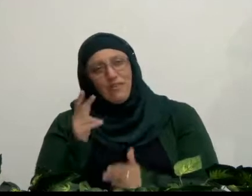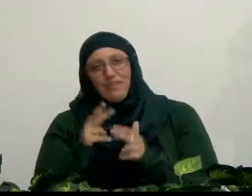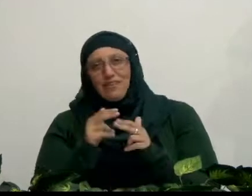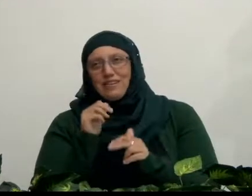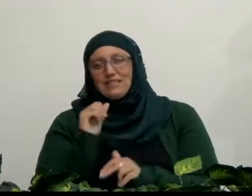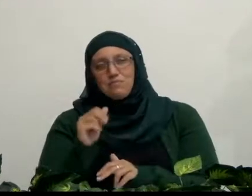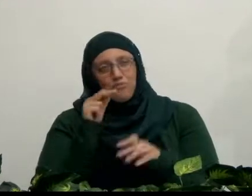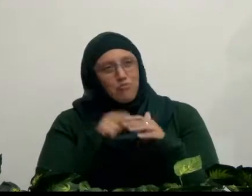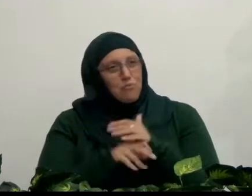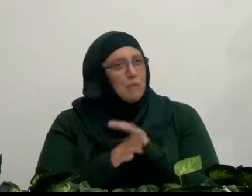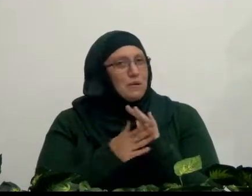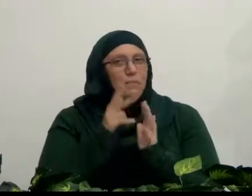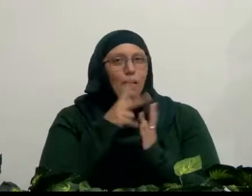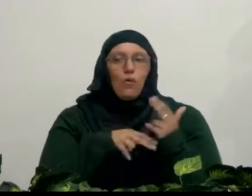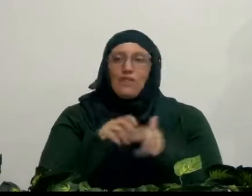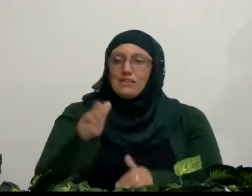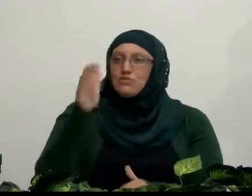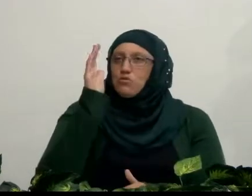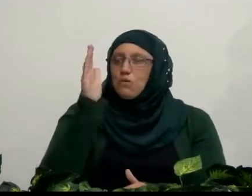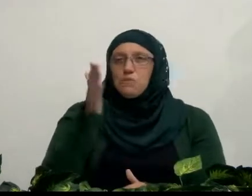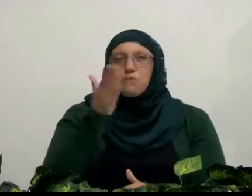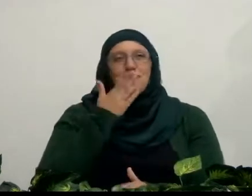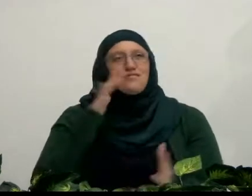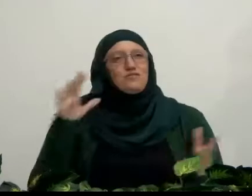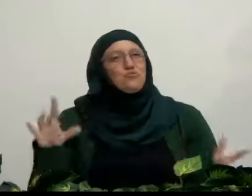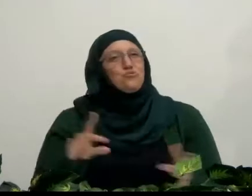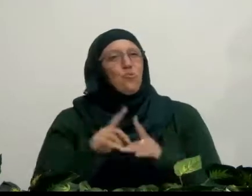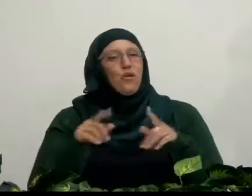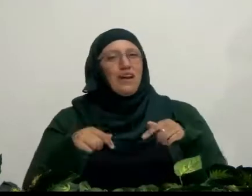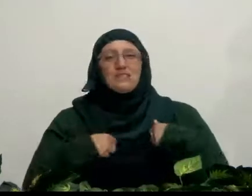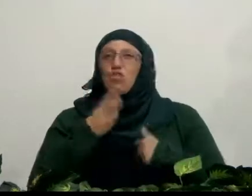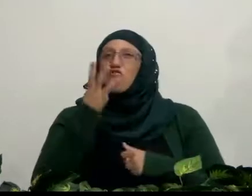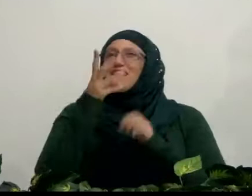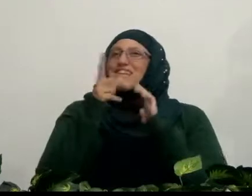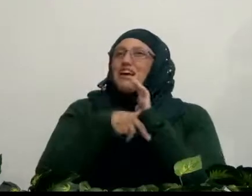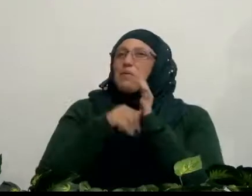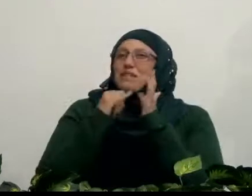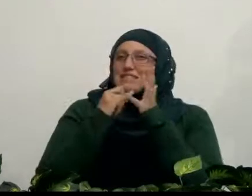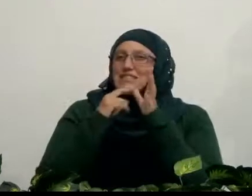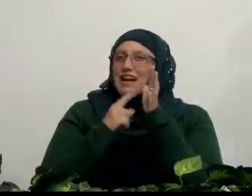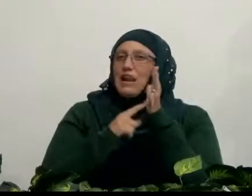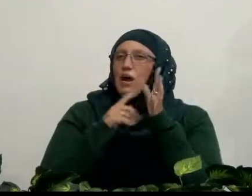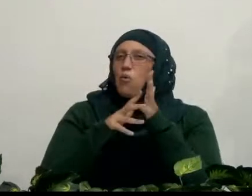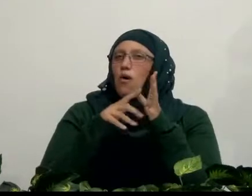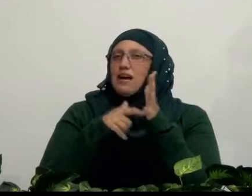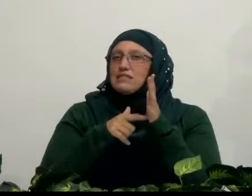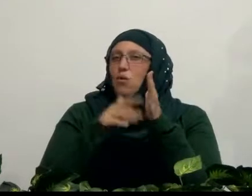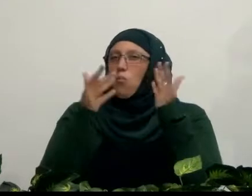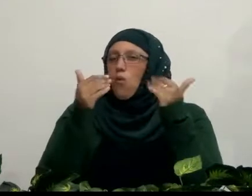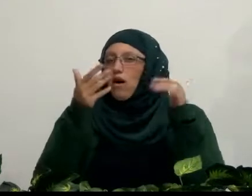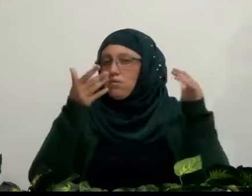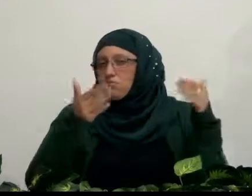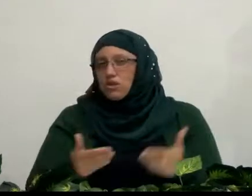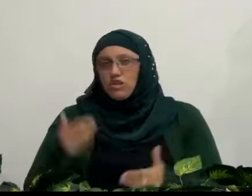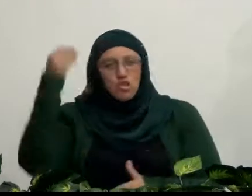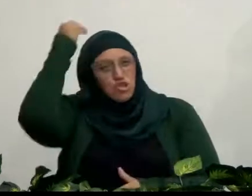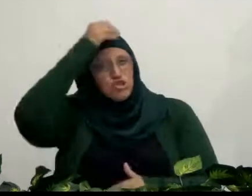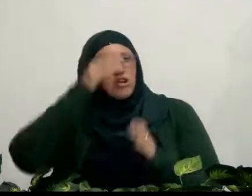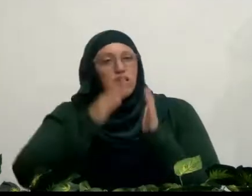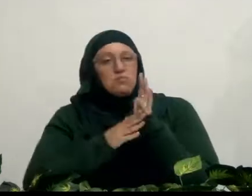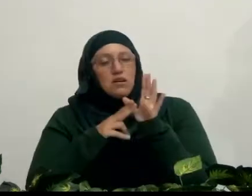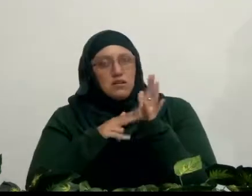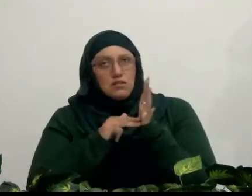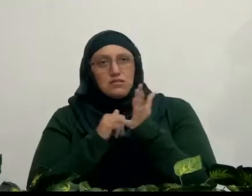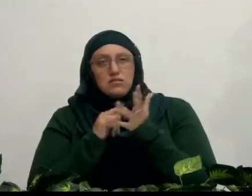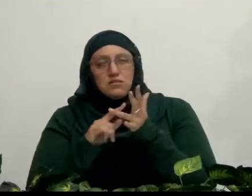recitation of part of the sermon, if you would join with me in reciting three salawat and welcoming Sheikh Mansour Leghaei for the main speech for